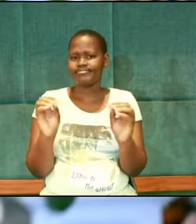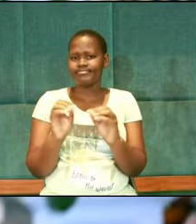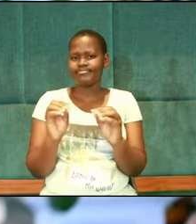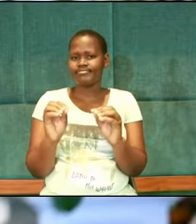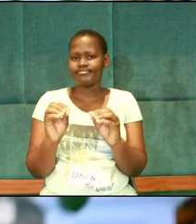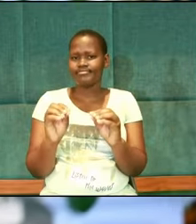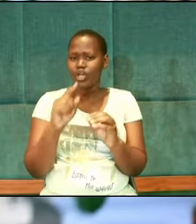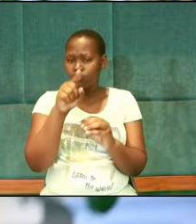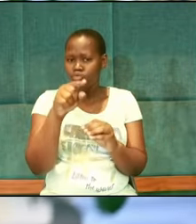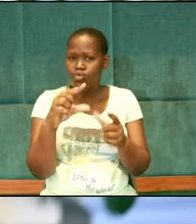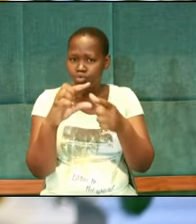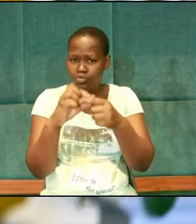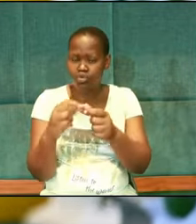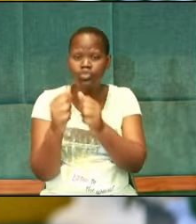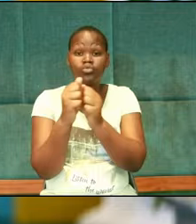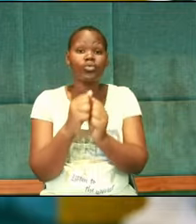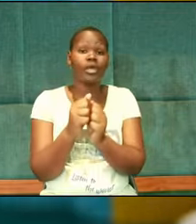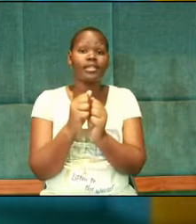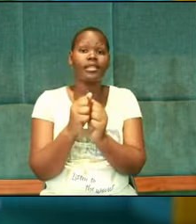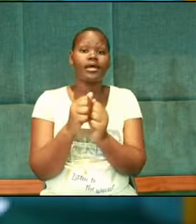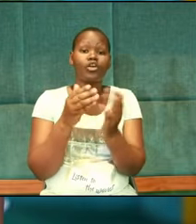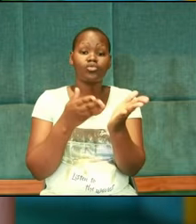You are joined together by yourselves.